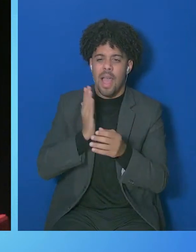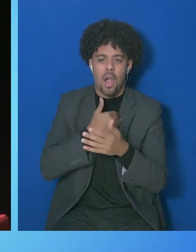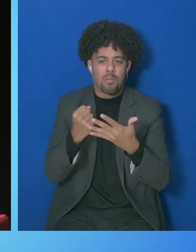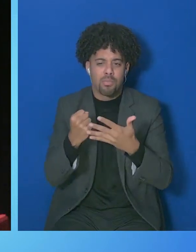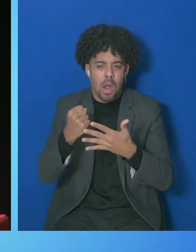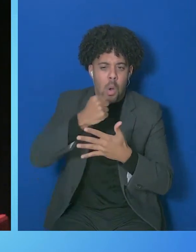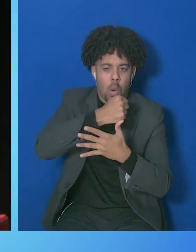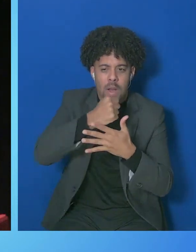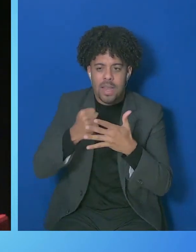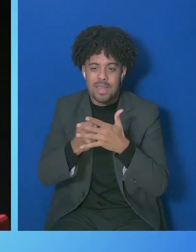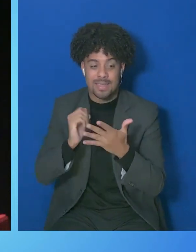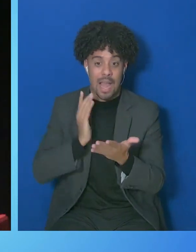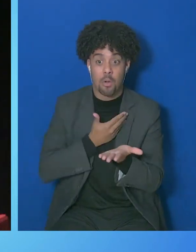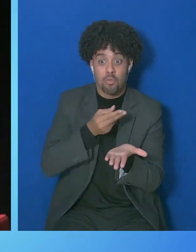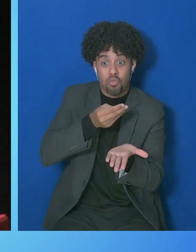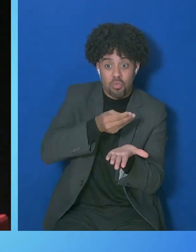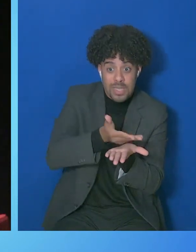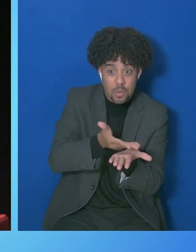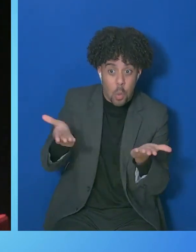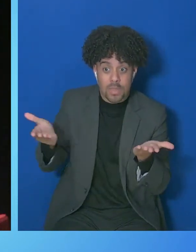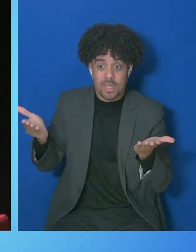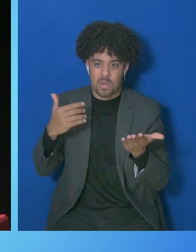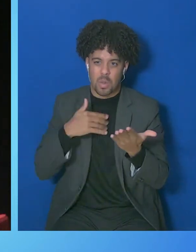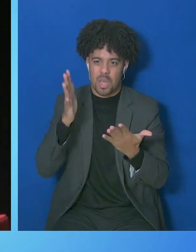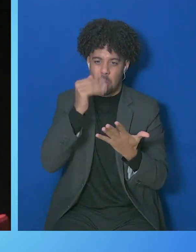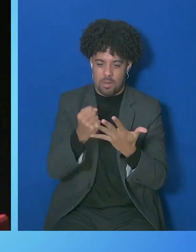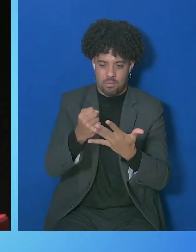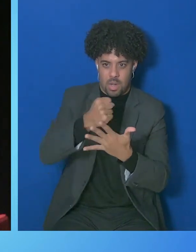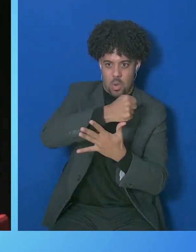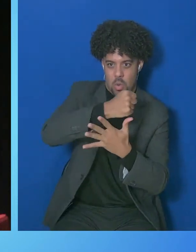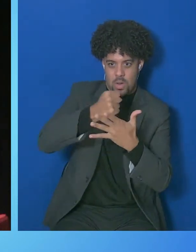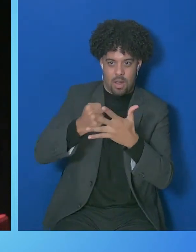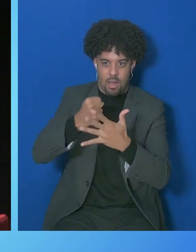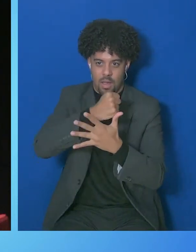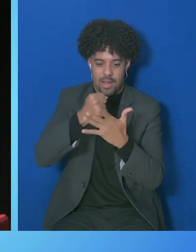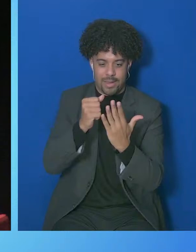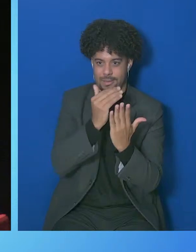our resources. That is my first request.